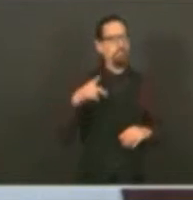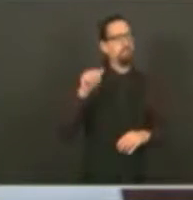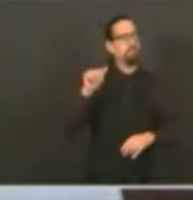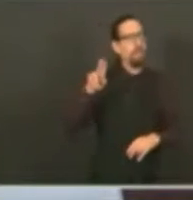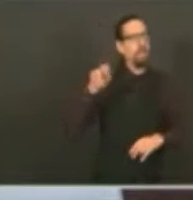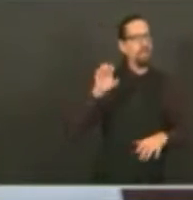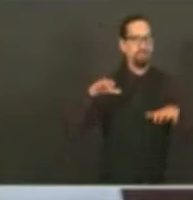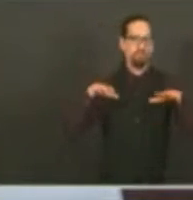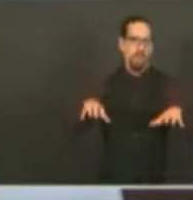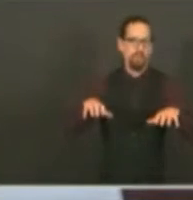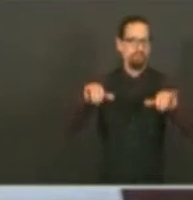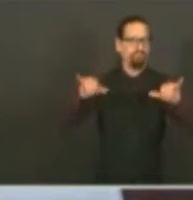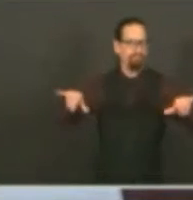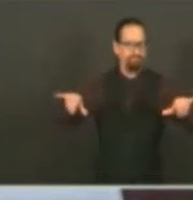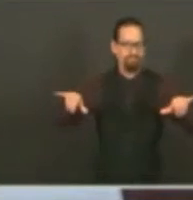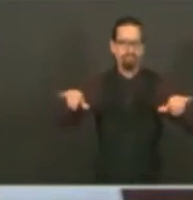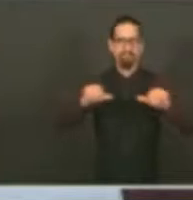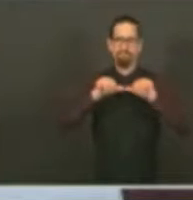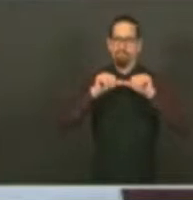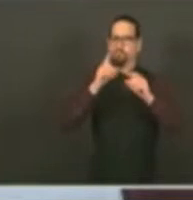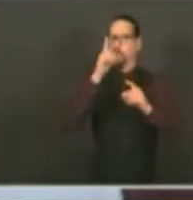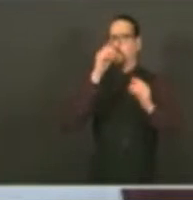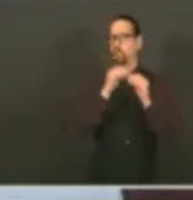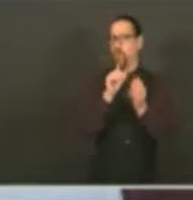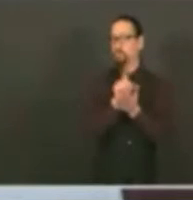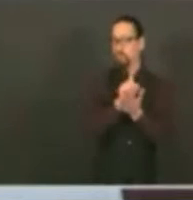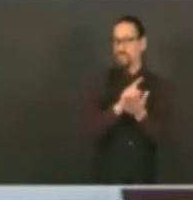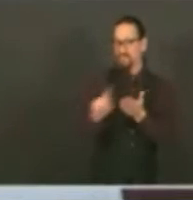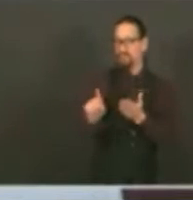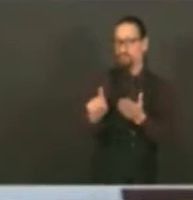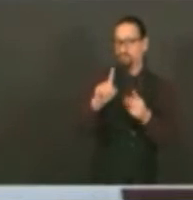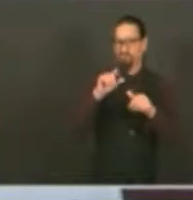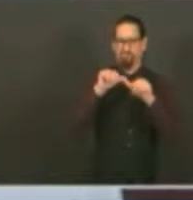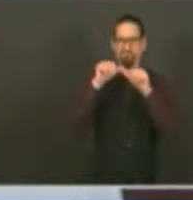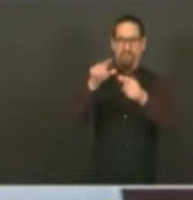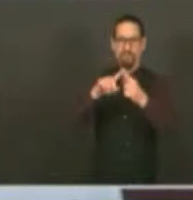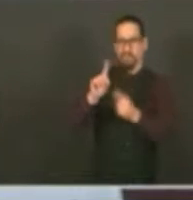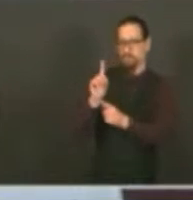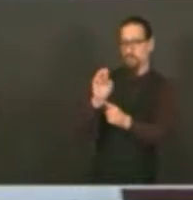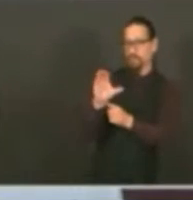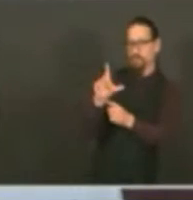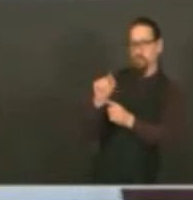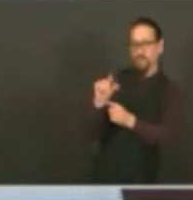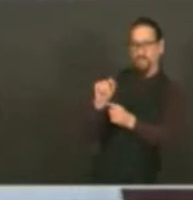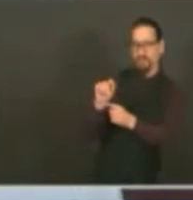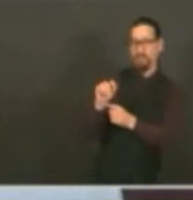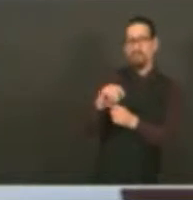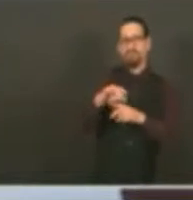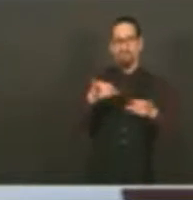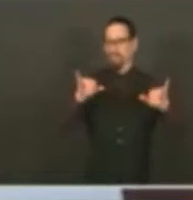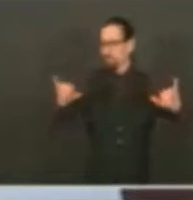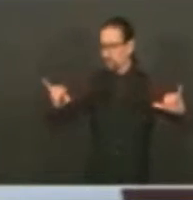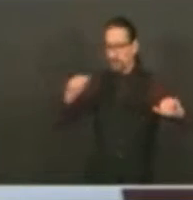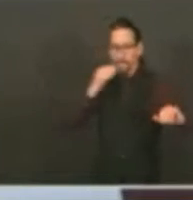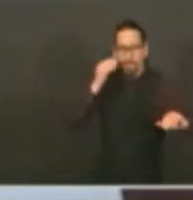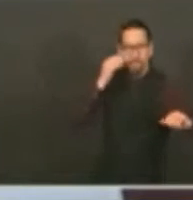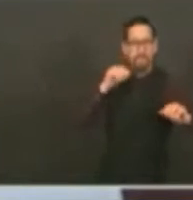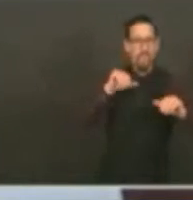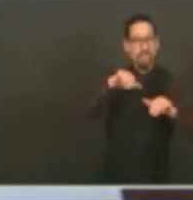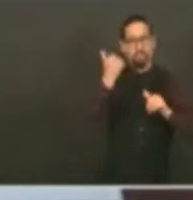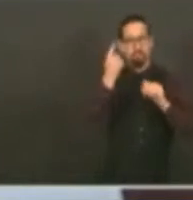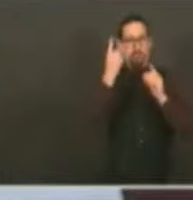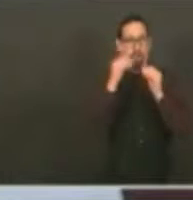more week of the pause. If we continue to stay home as much as possible for that week, for next